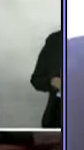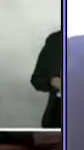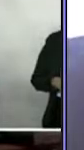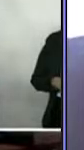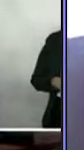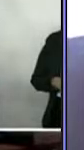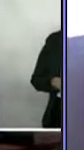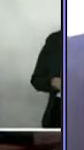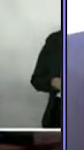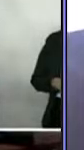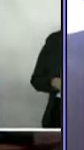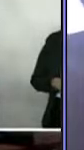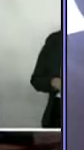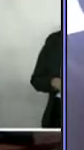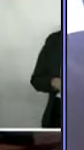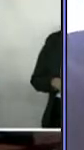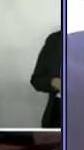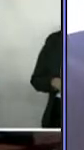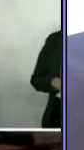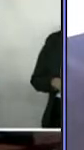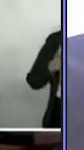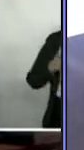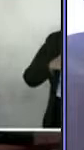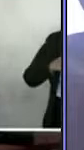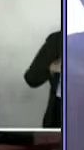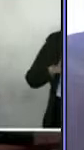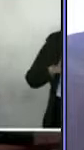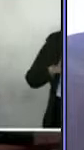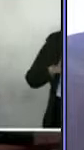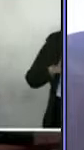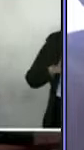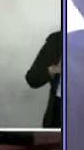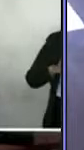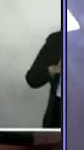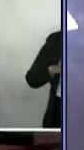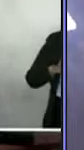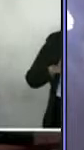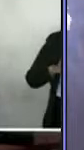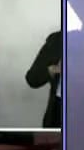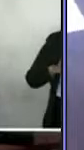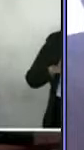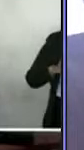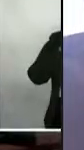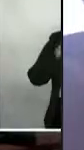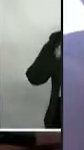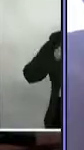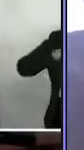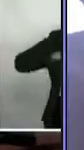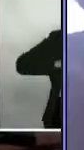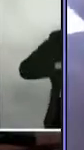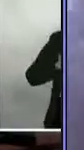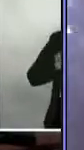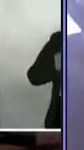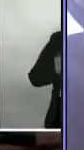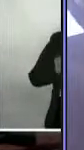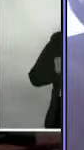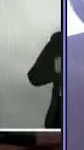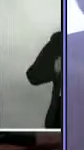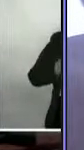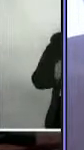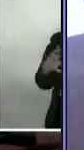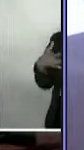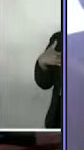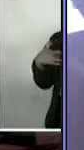Speaker, Sifisa Ngusho Kubili, Speaker, kule report. Kuyasikhathaza si ATM kakhulu